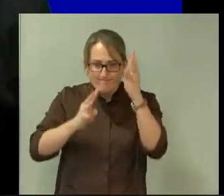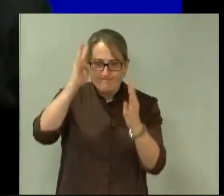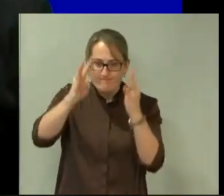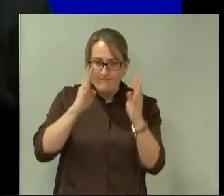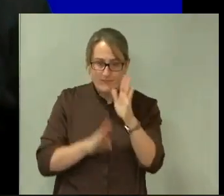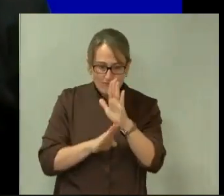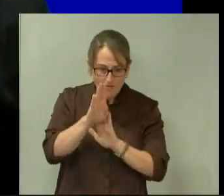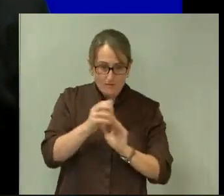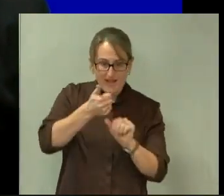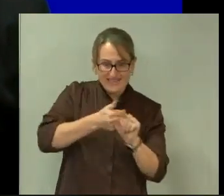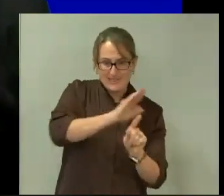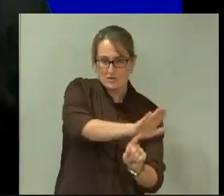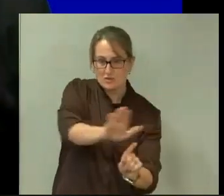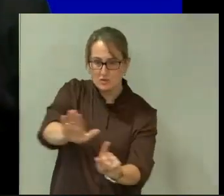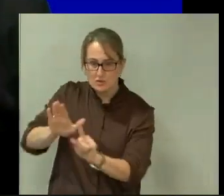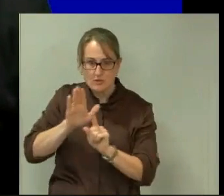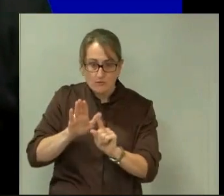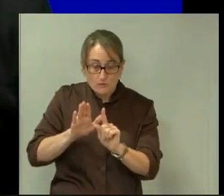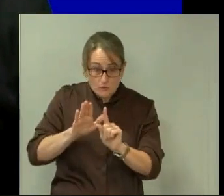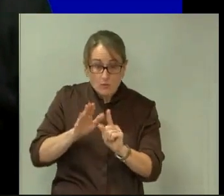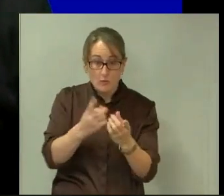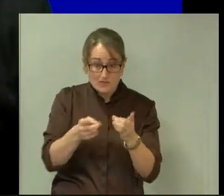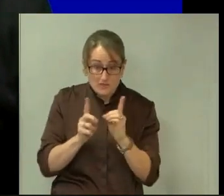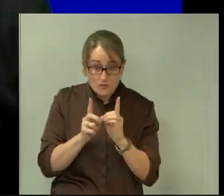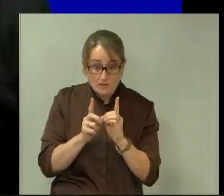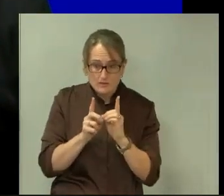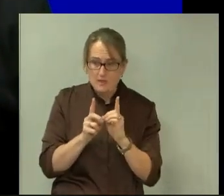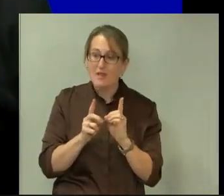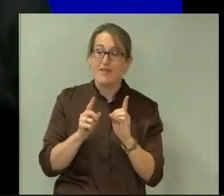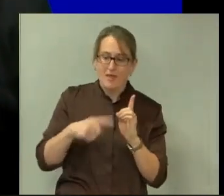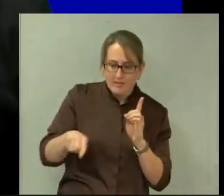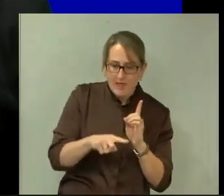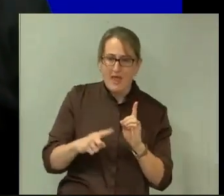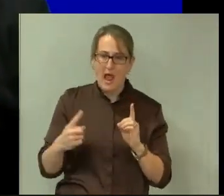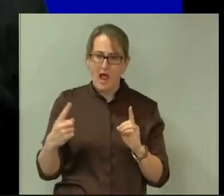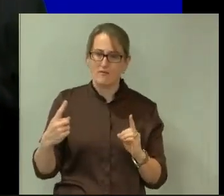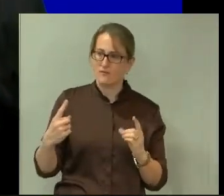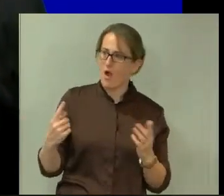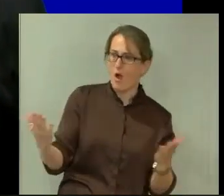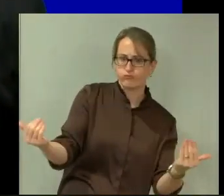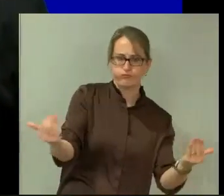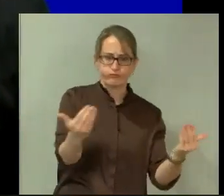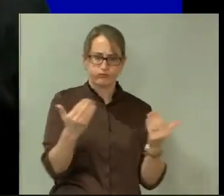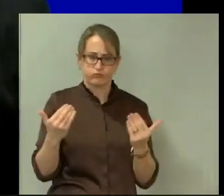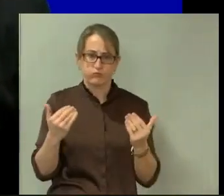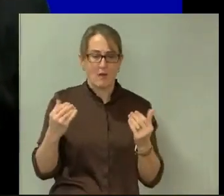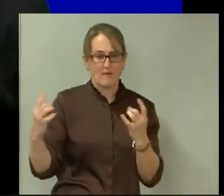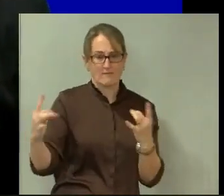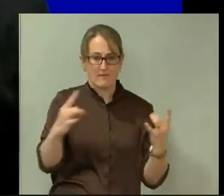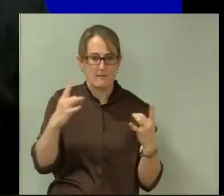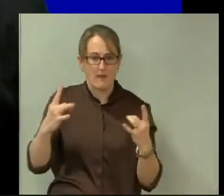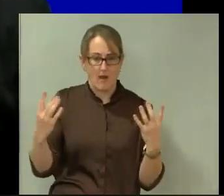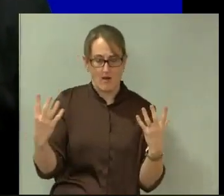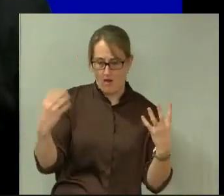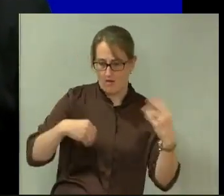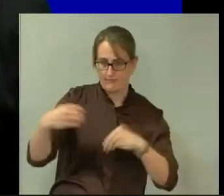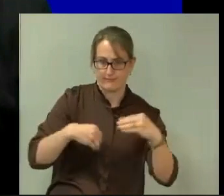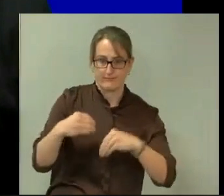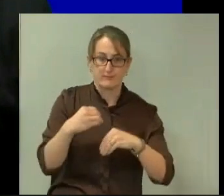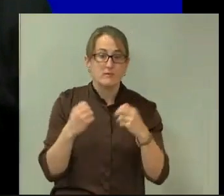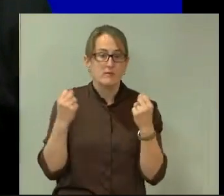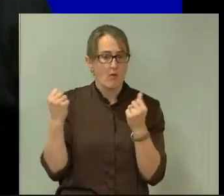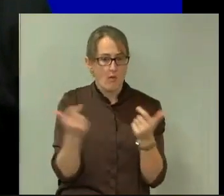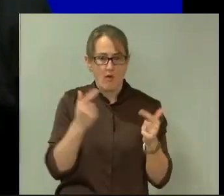that include everybody in the planning. And I, for one, hope that that's a direction that we are all going to go in,